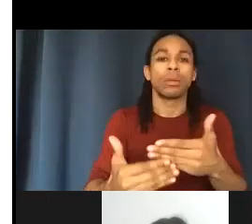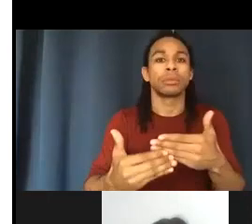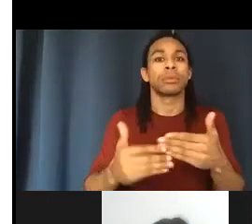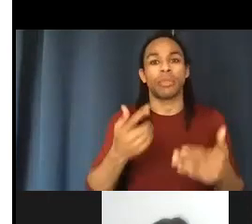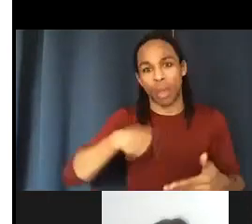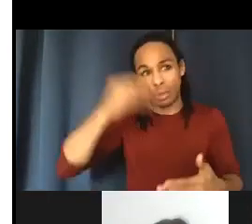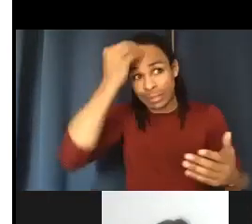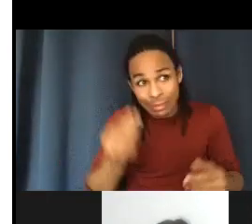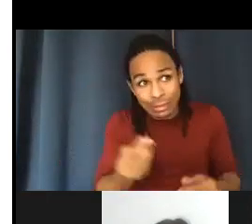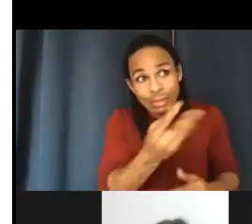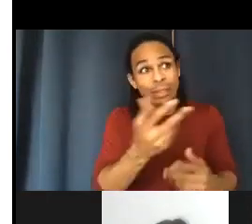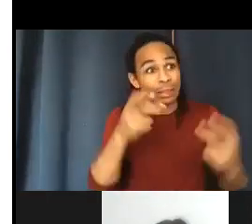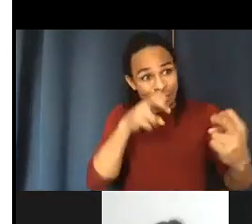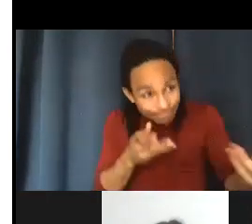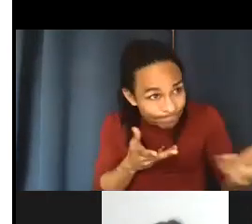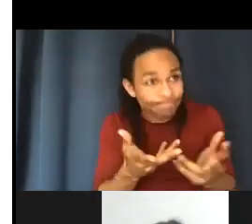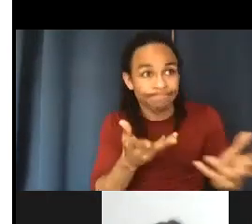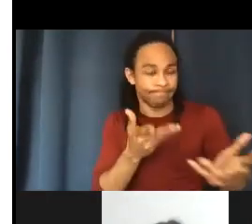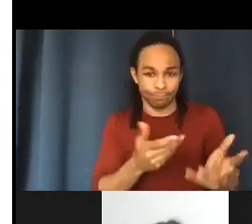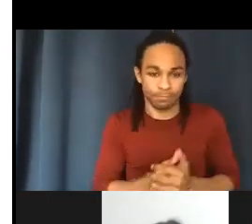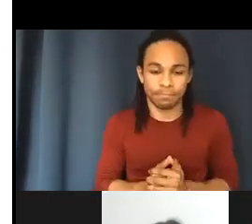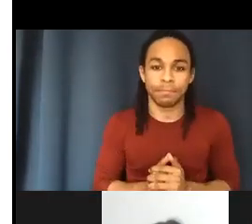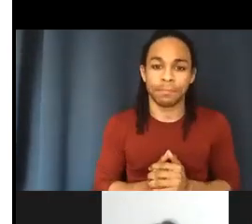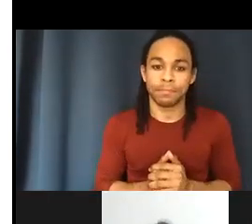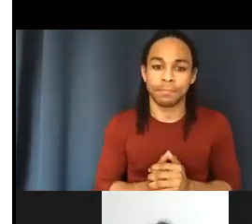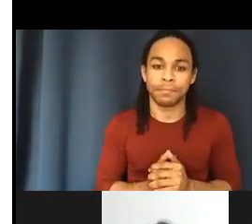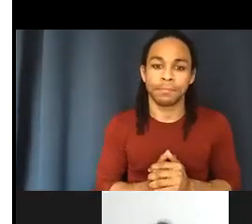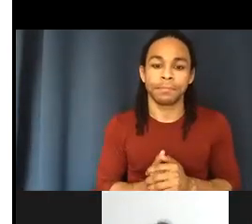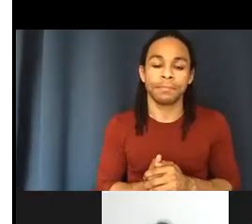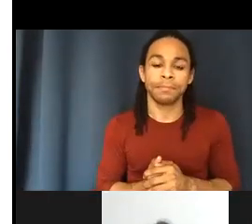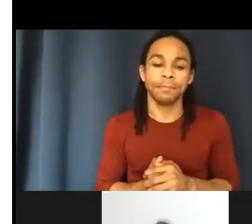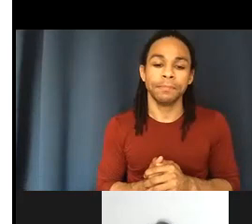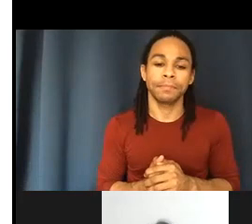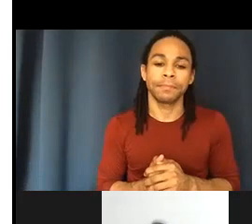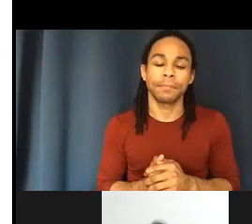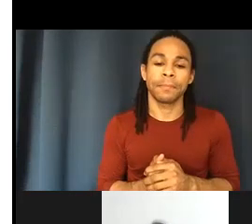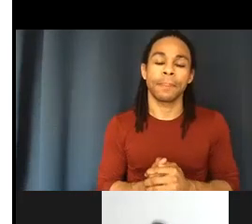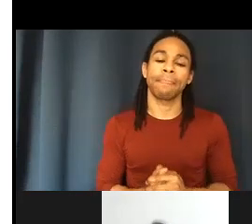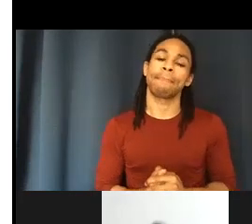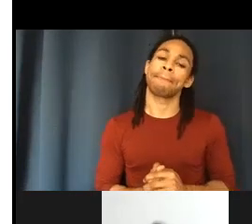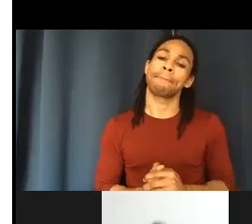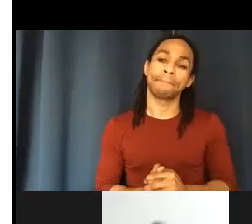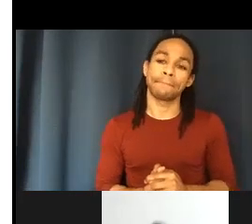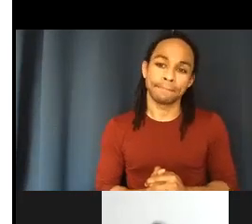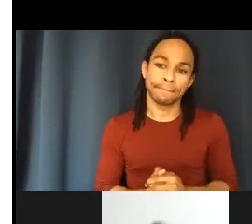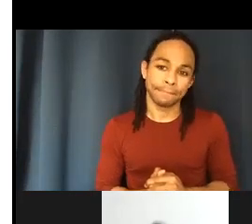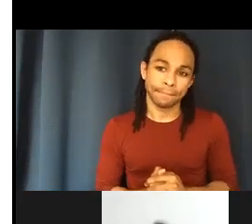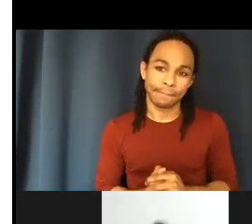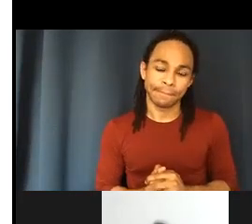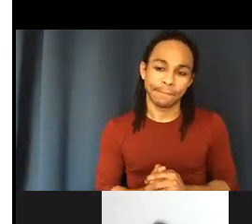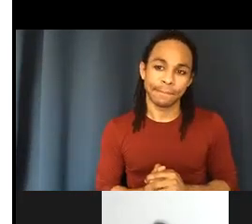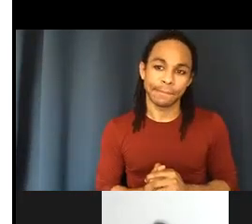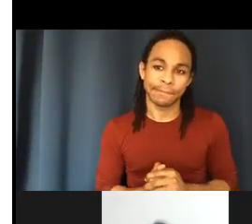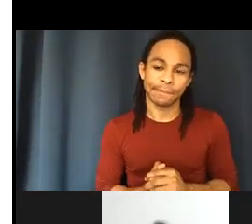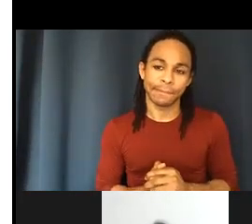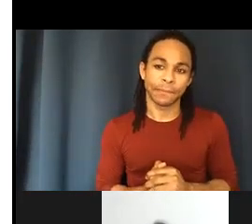on. And then what we see this also as an opportunity